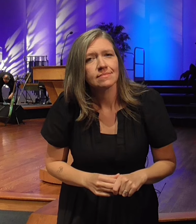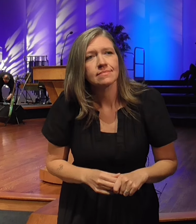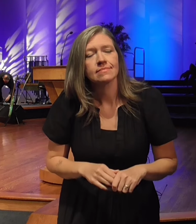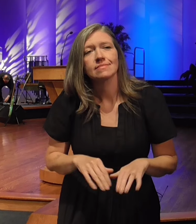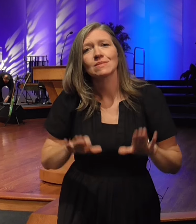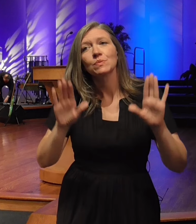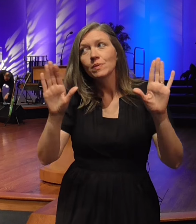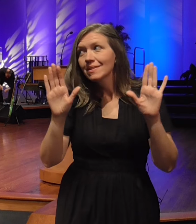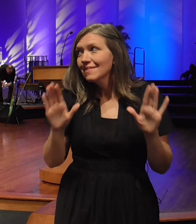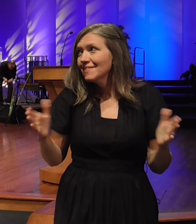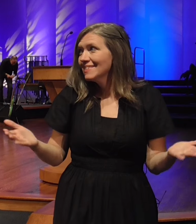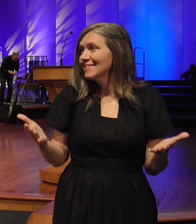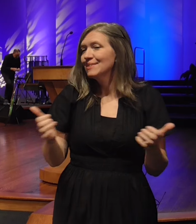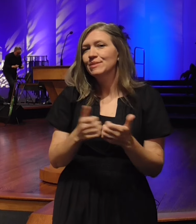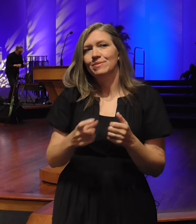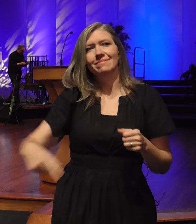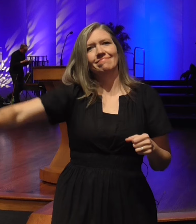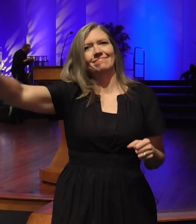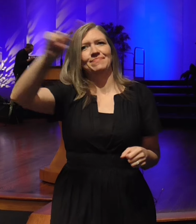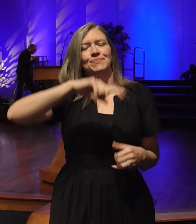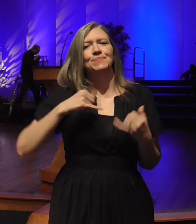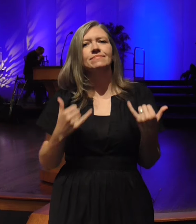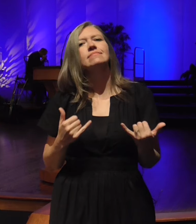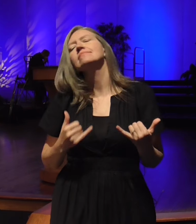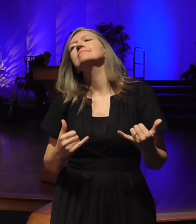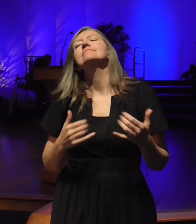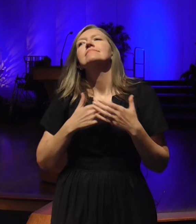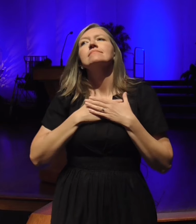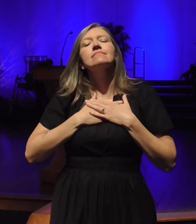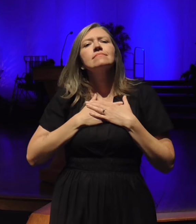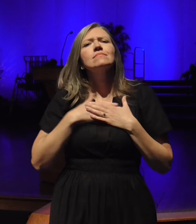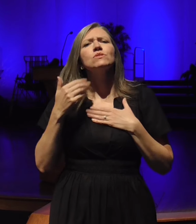I mean, everybody too. But